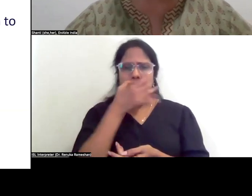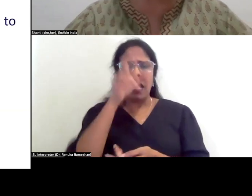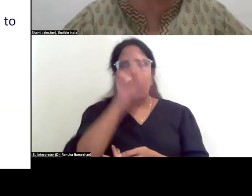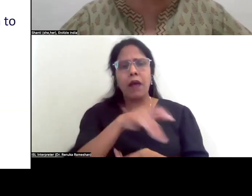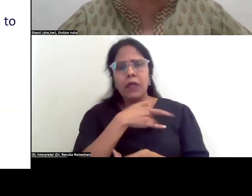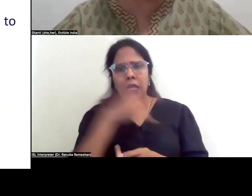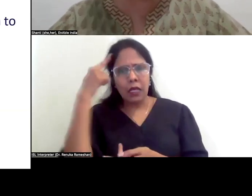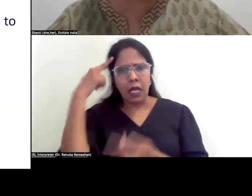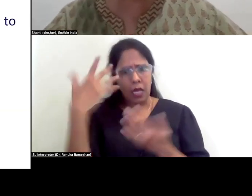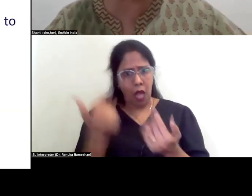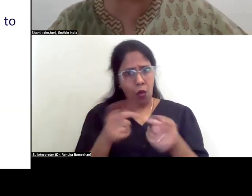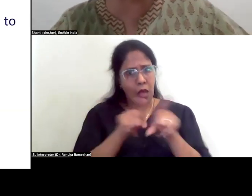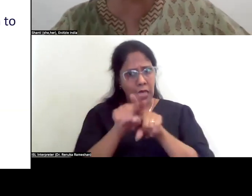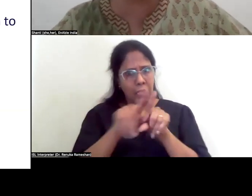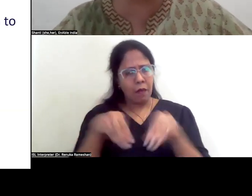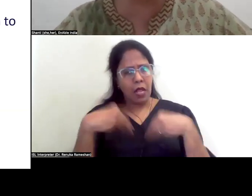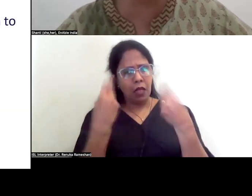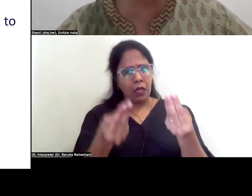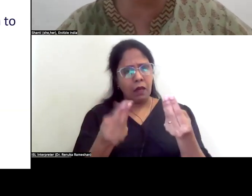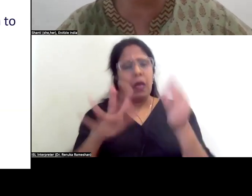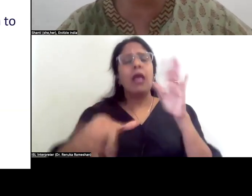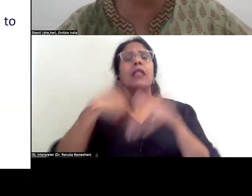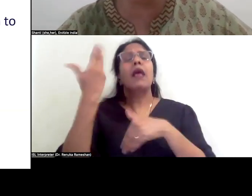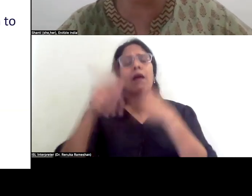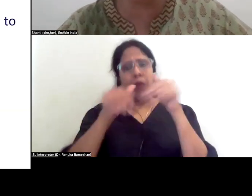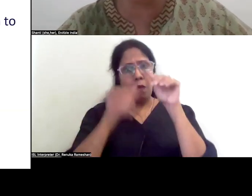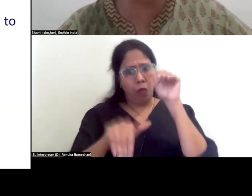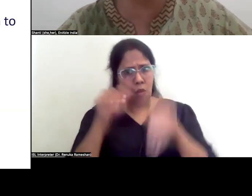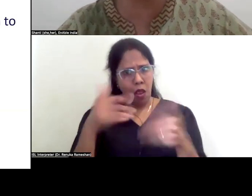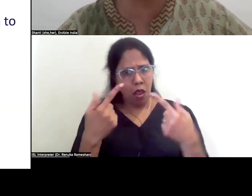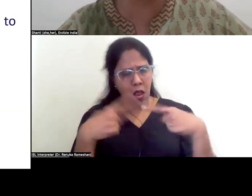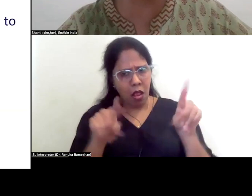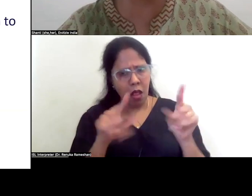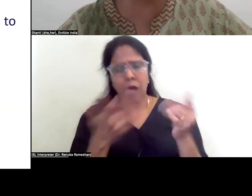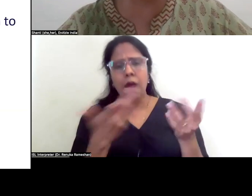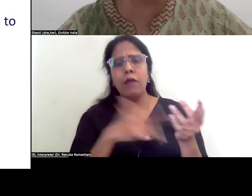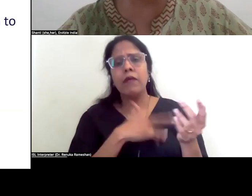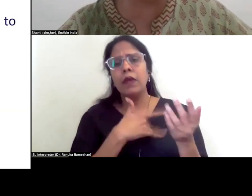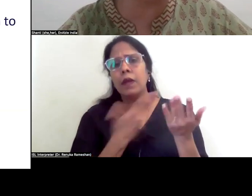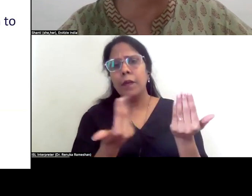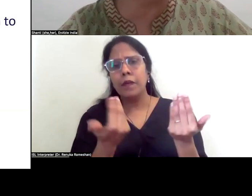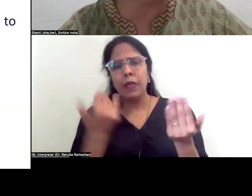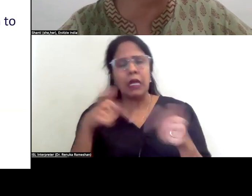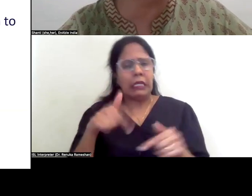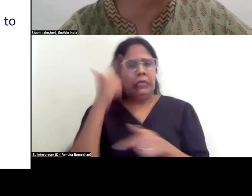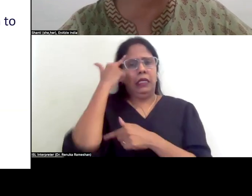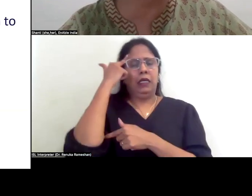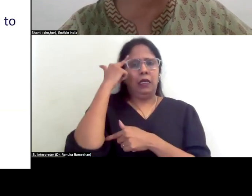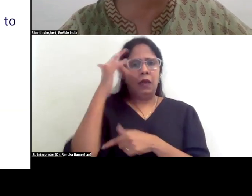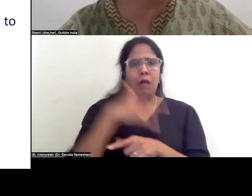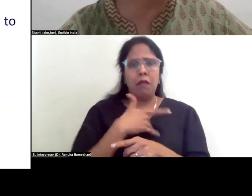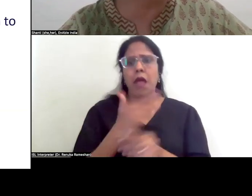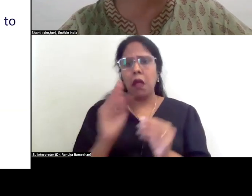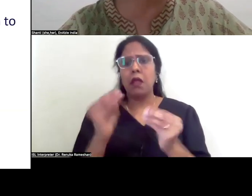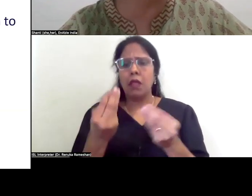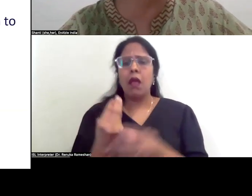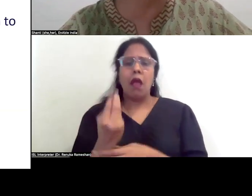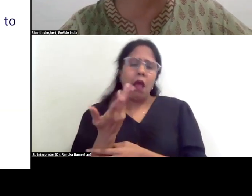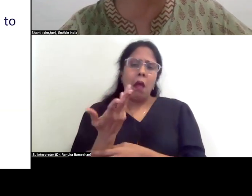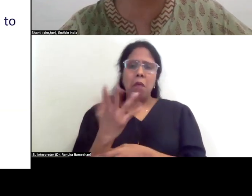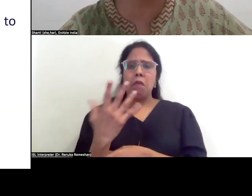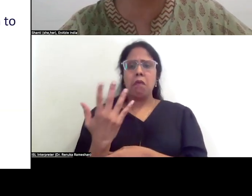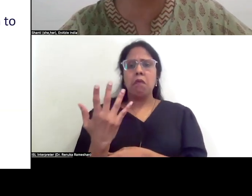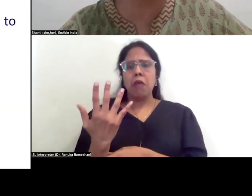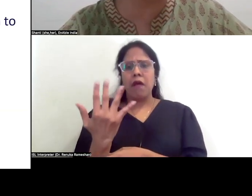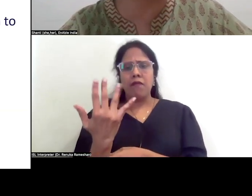the practical examples and then do the poll? I just thought of it now, you know. I mean, we have 5 minutes. Yeah.